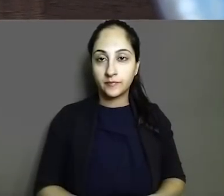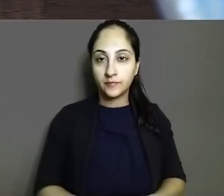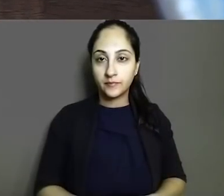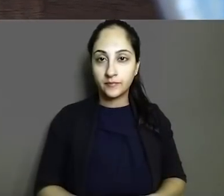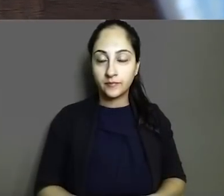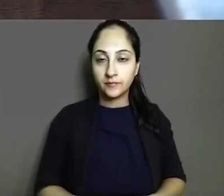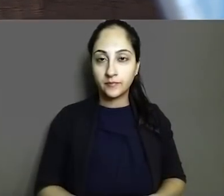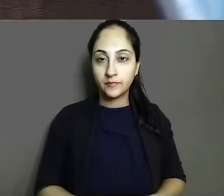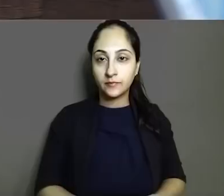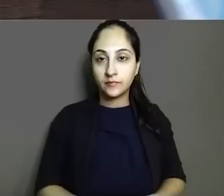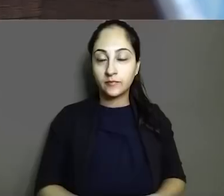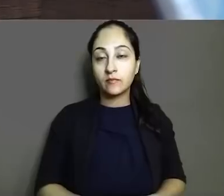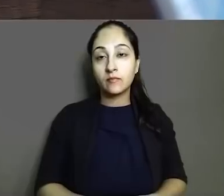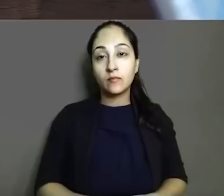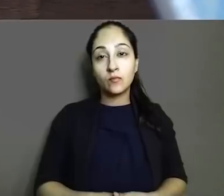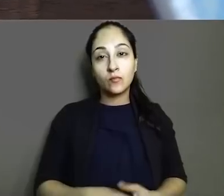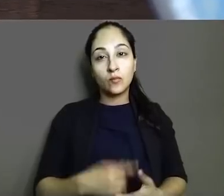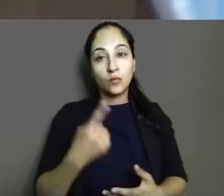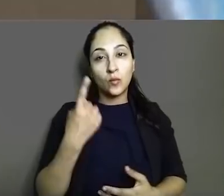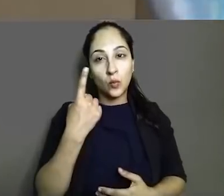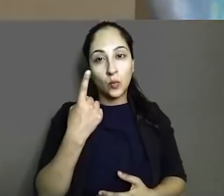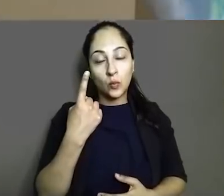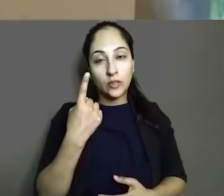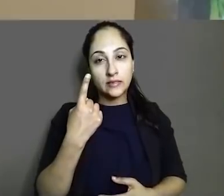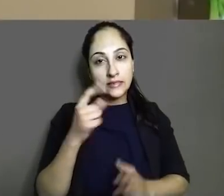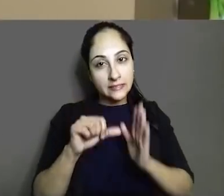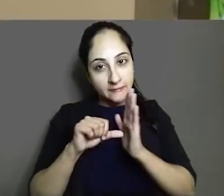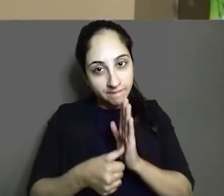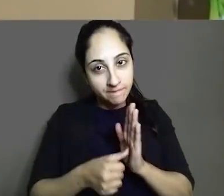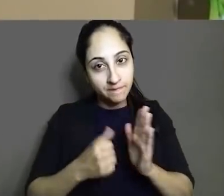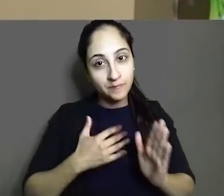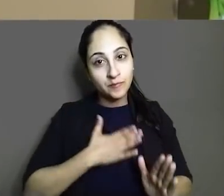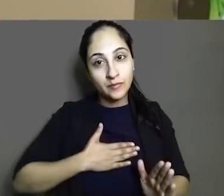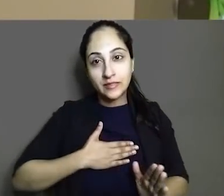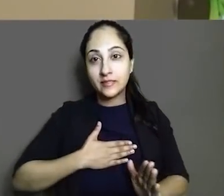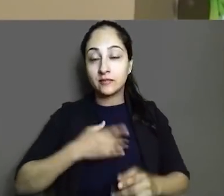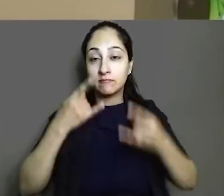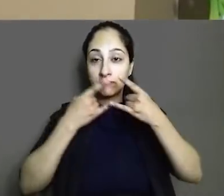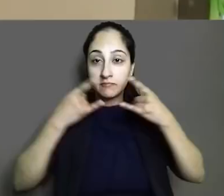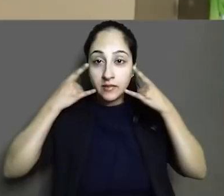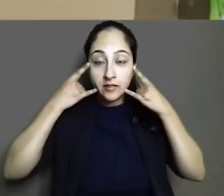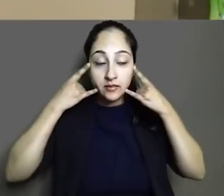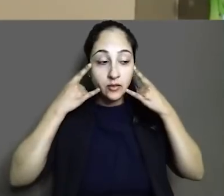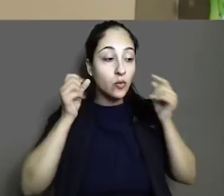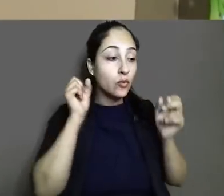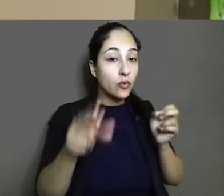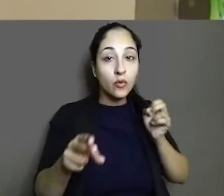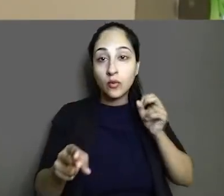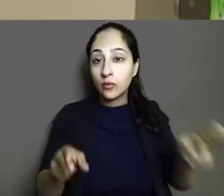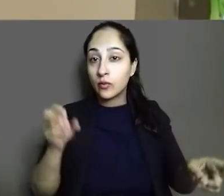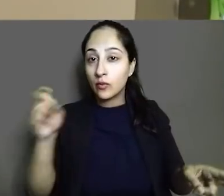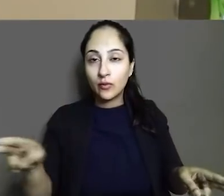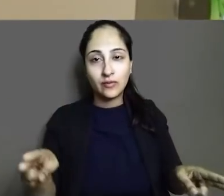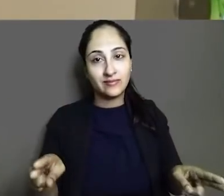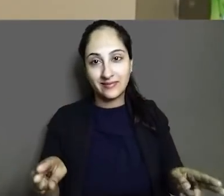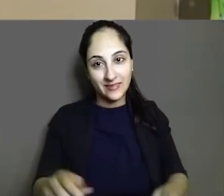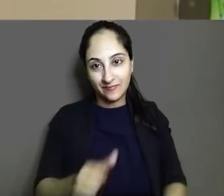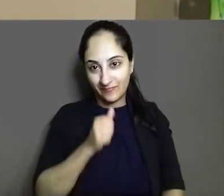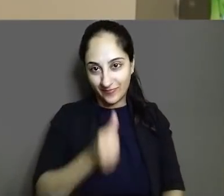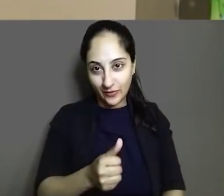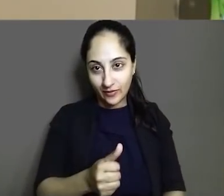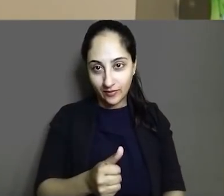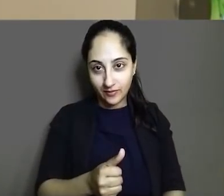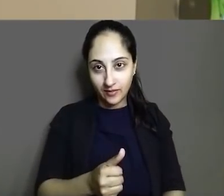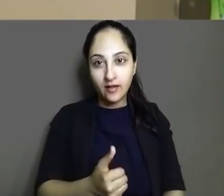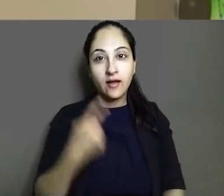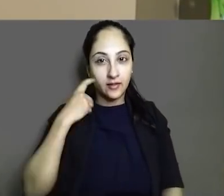find a garbage can if it's one that's not reusable. And if you're using a reusable mask, make sure you store it in a clean place and wash it on a